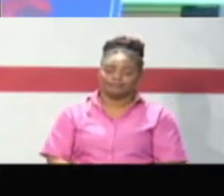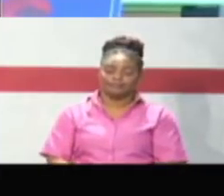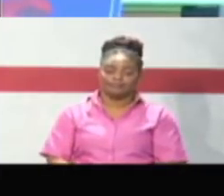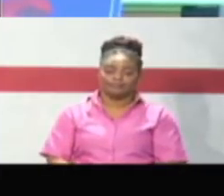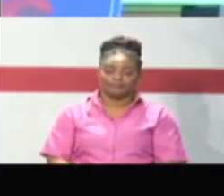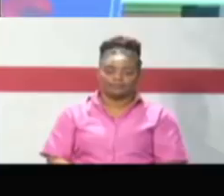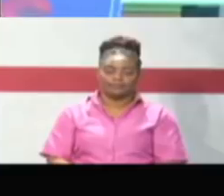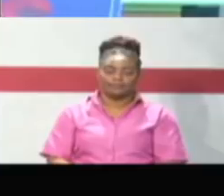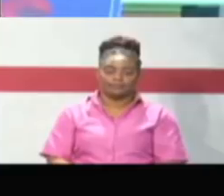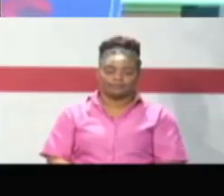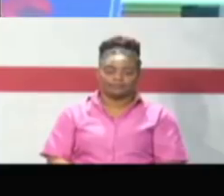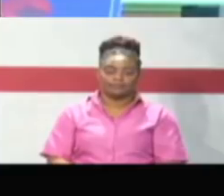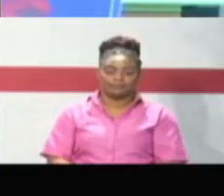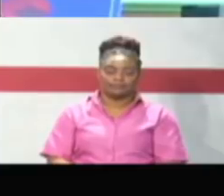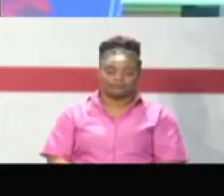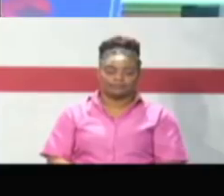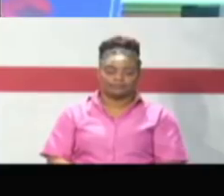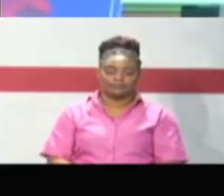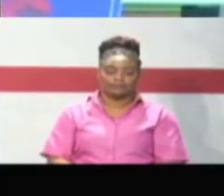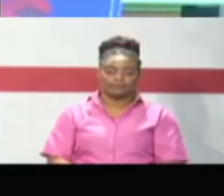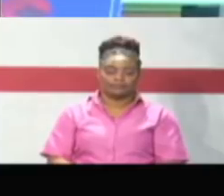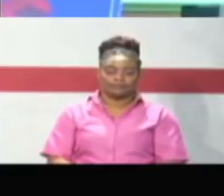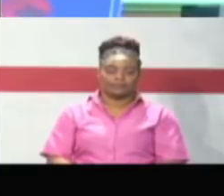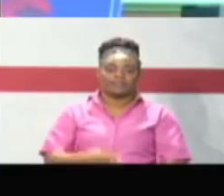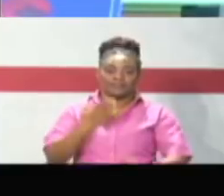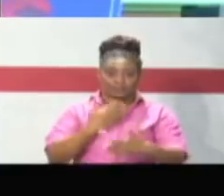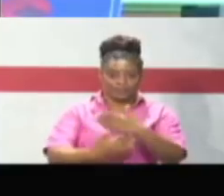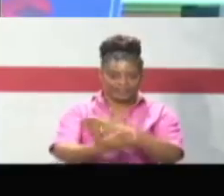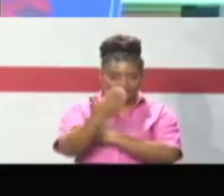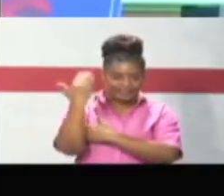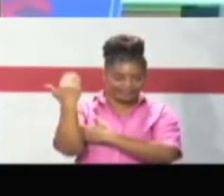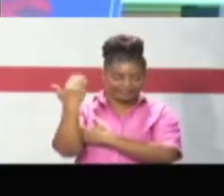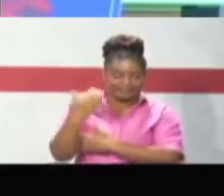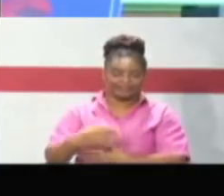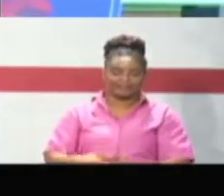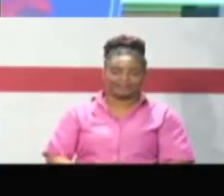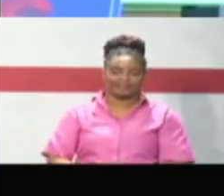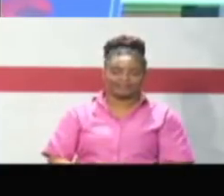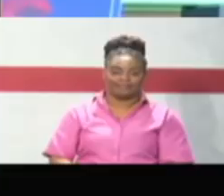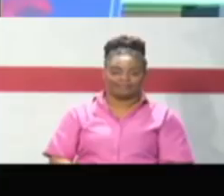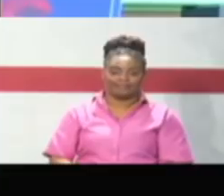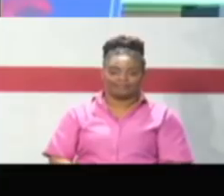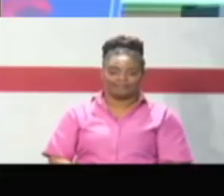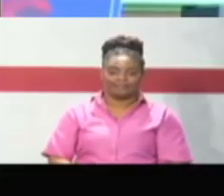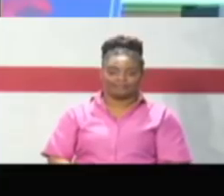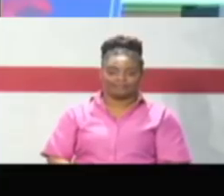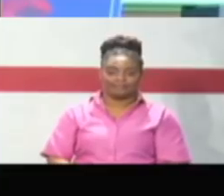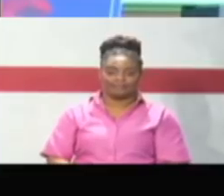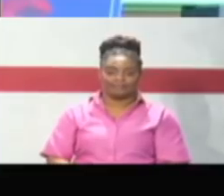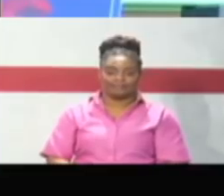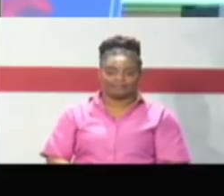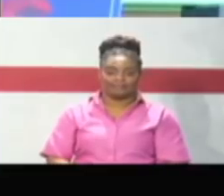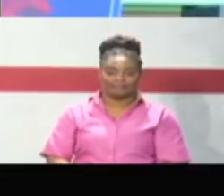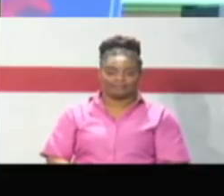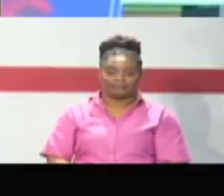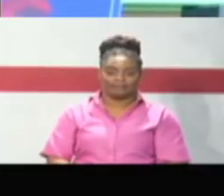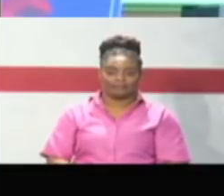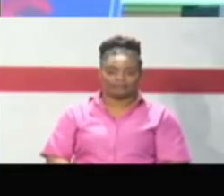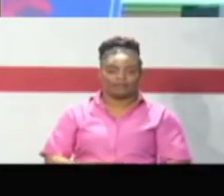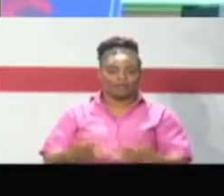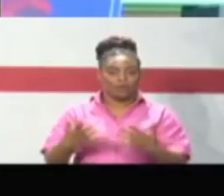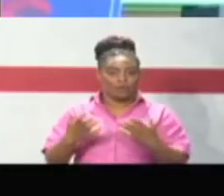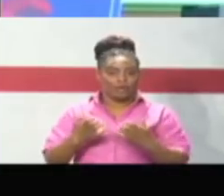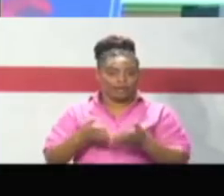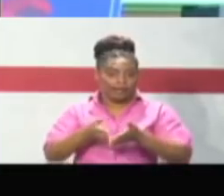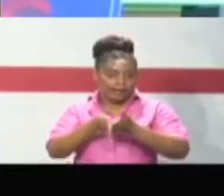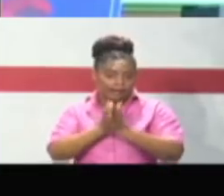Hi, morning. Good Urvashi morning. from TV6. Just to find out from Dr. Hines